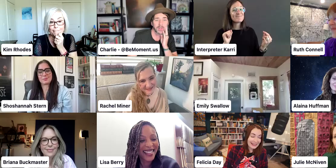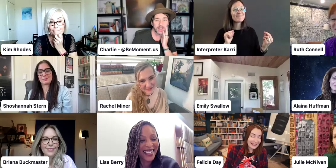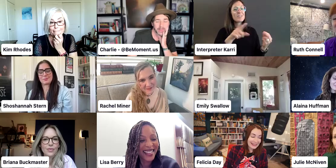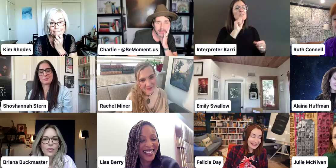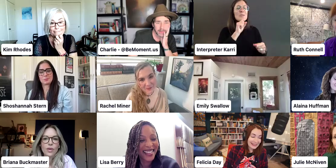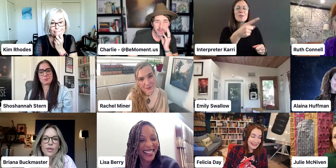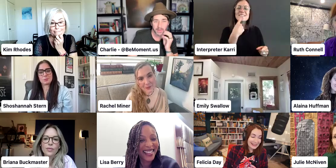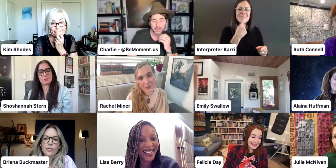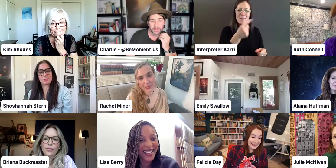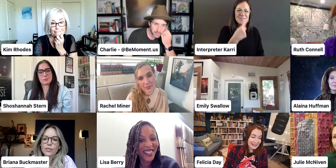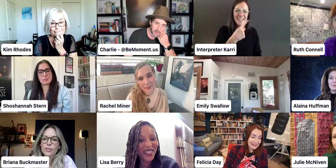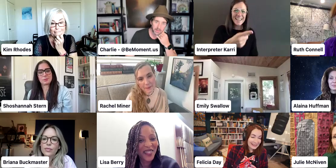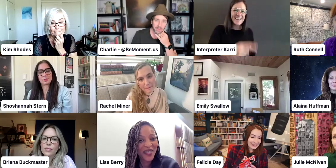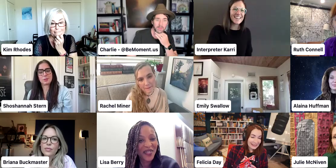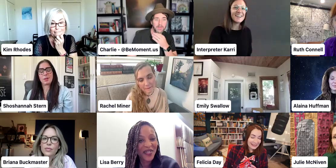Shoshana, what were you saying? Sorry.